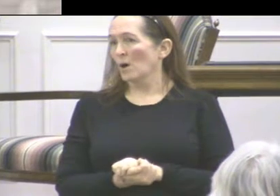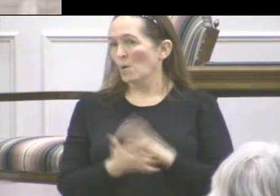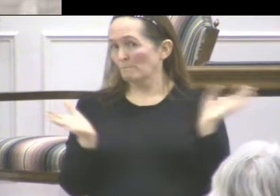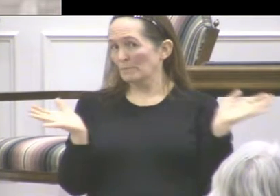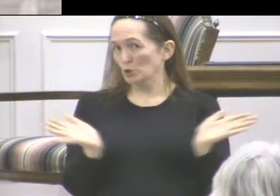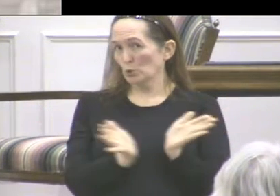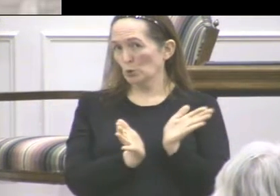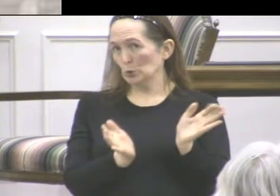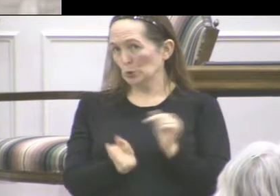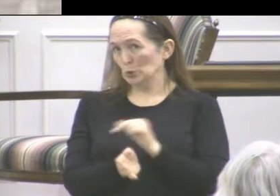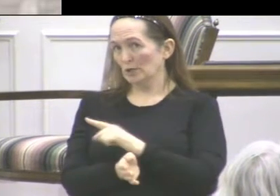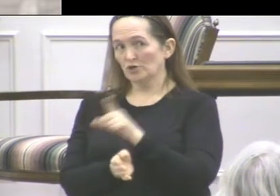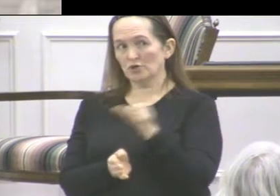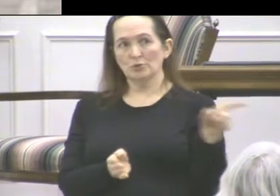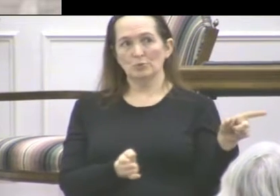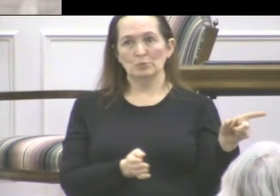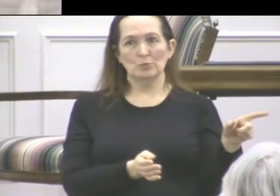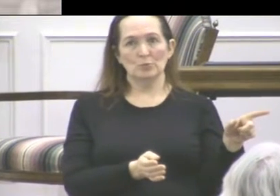want to encourage you.